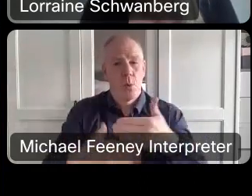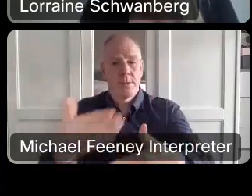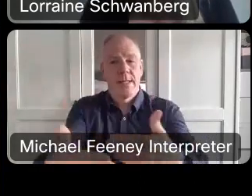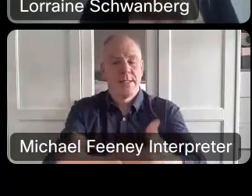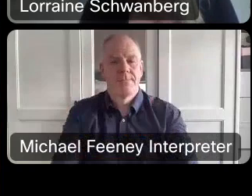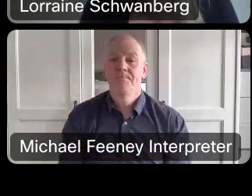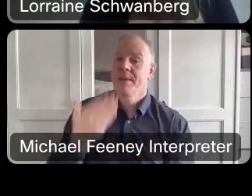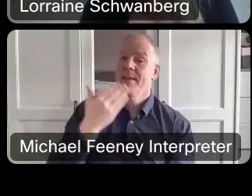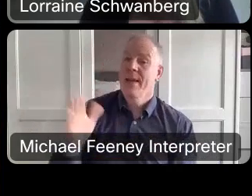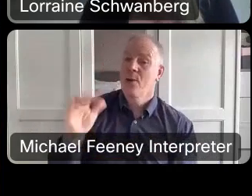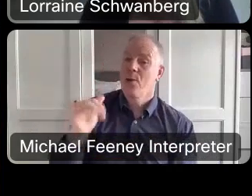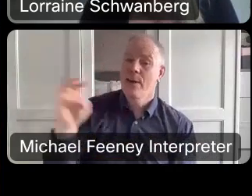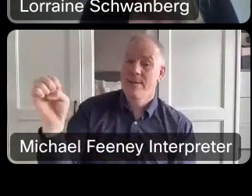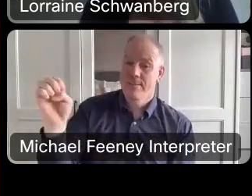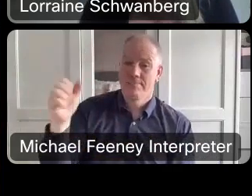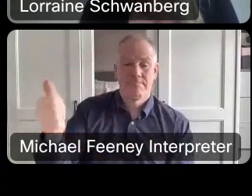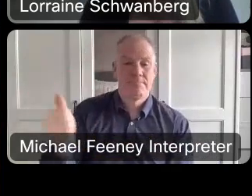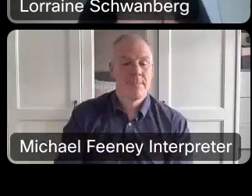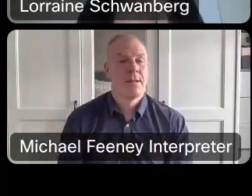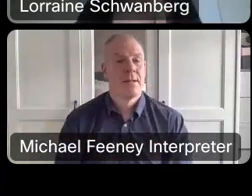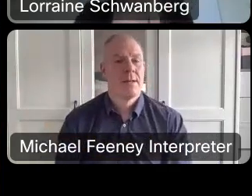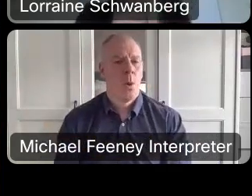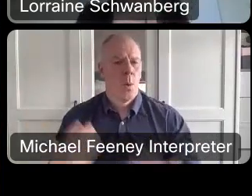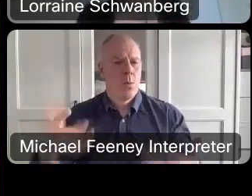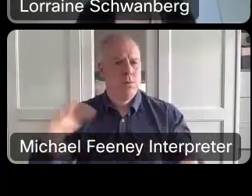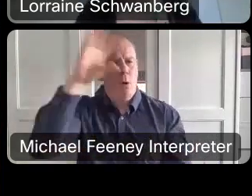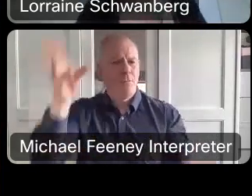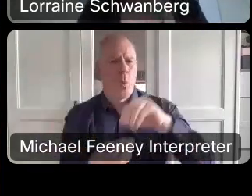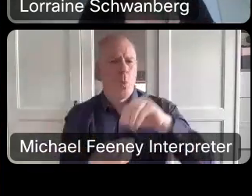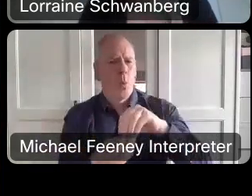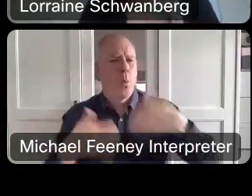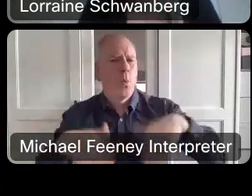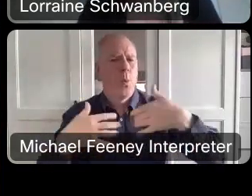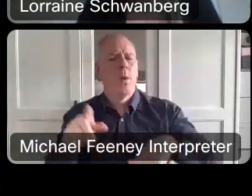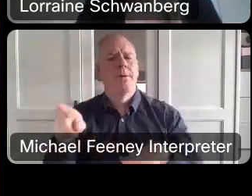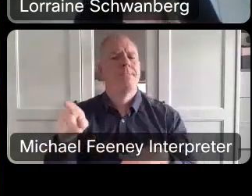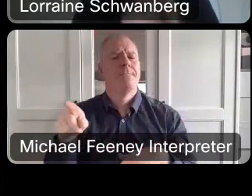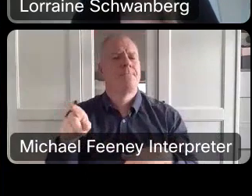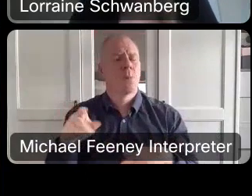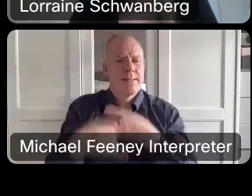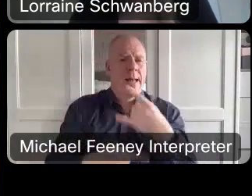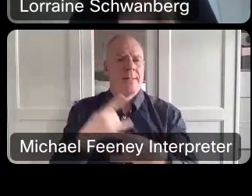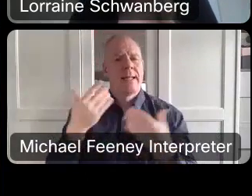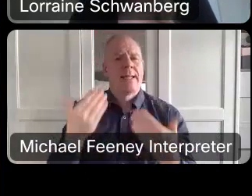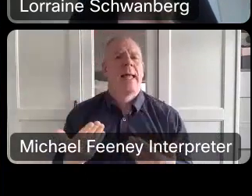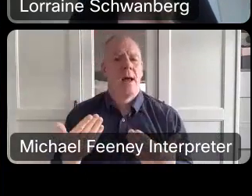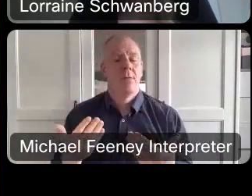Thanks, Lorraine, and that's a great overview of where we are, starting from today. And I